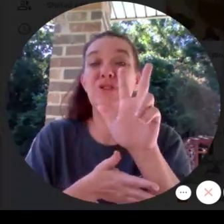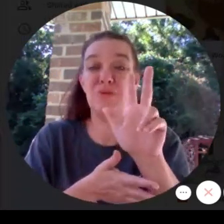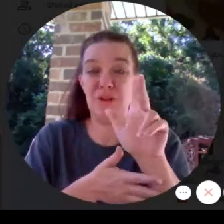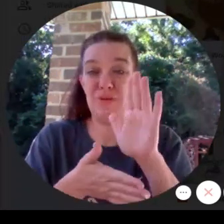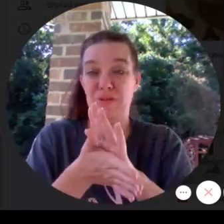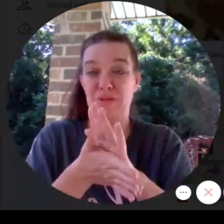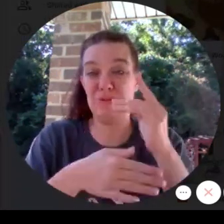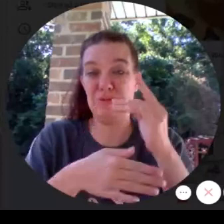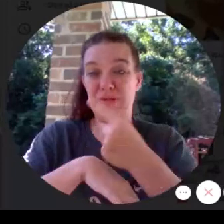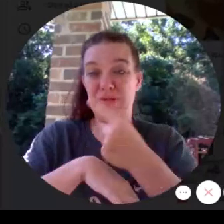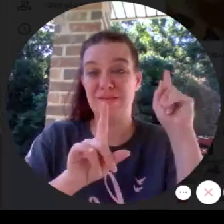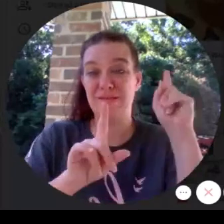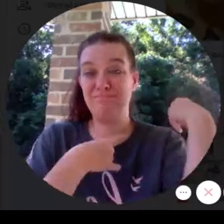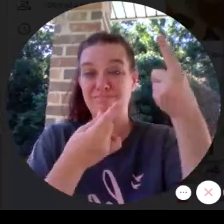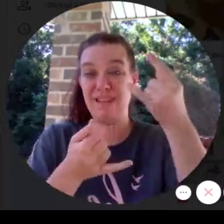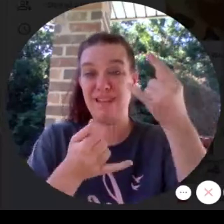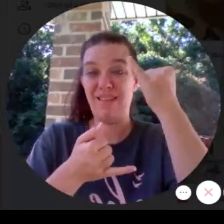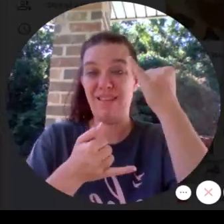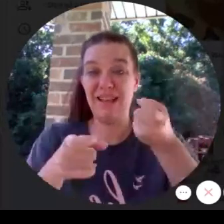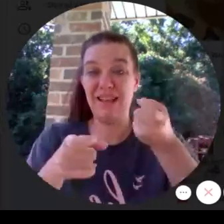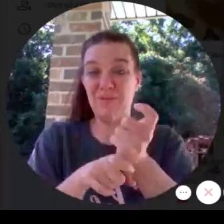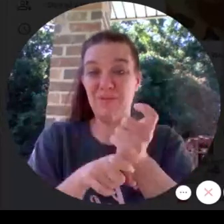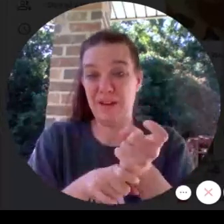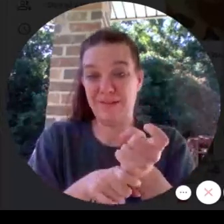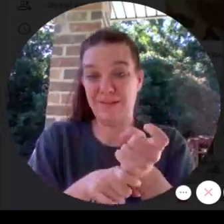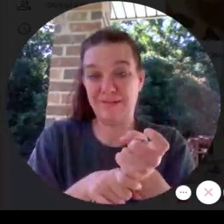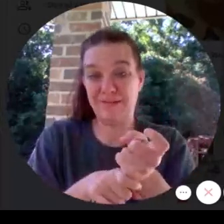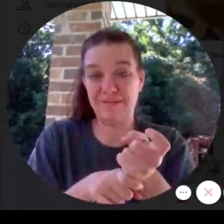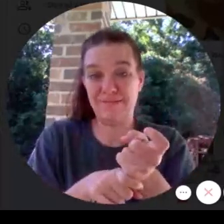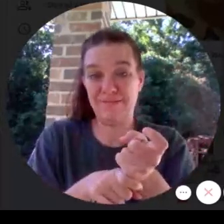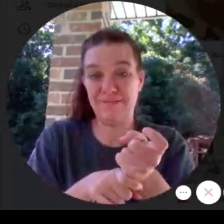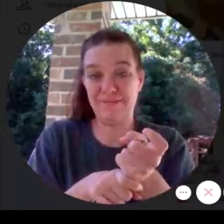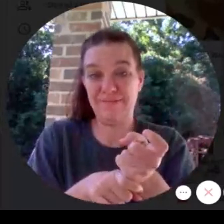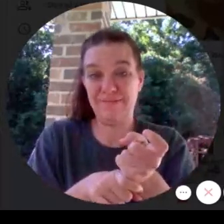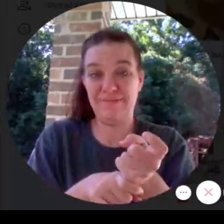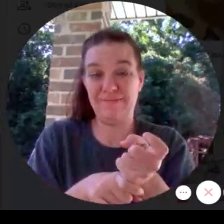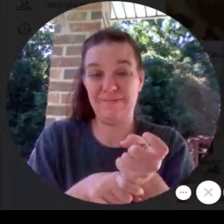school days since our last prank."